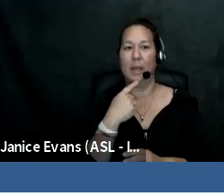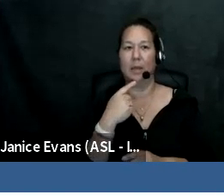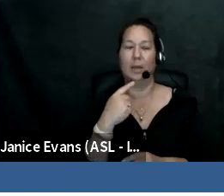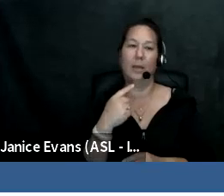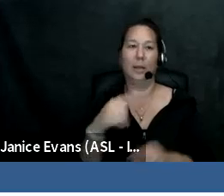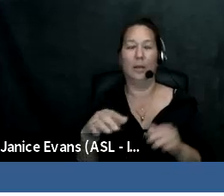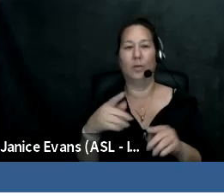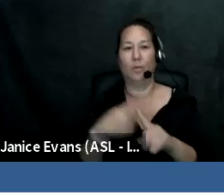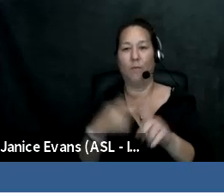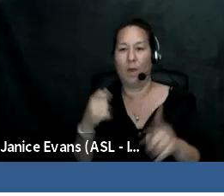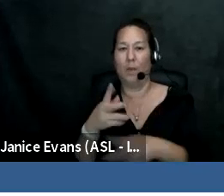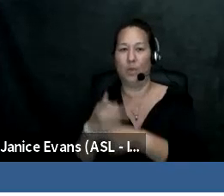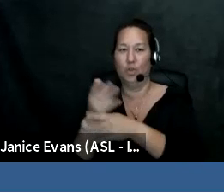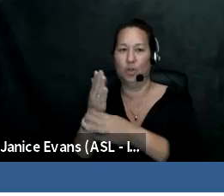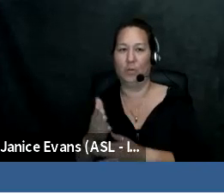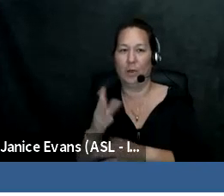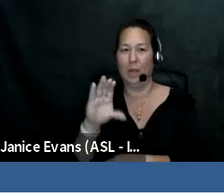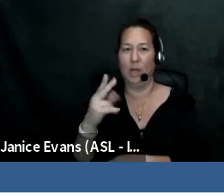extremely grateful for the